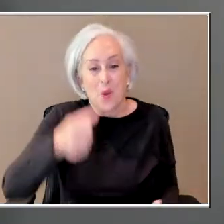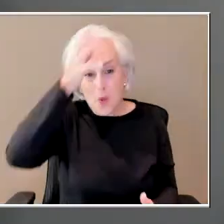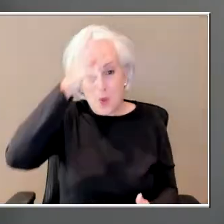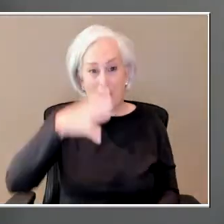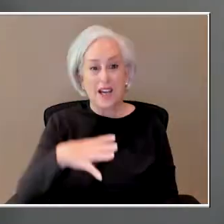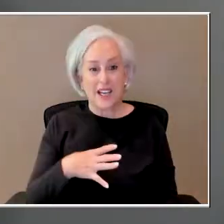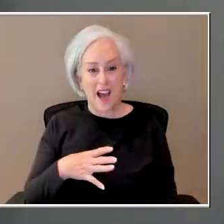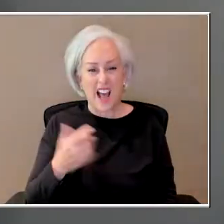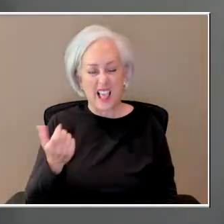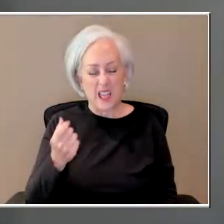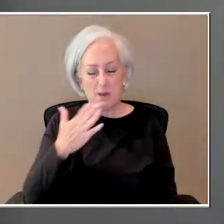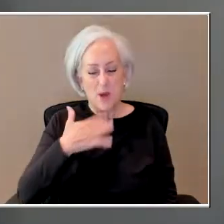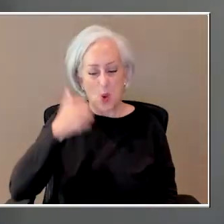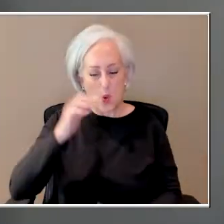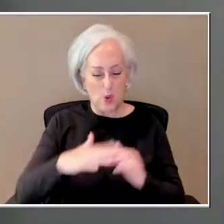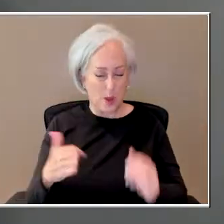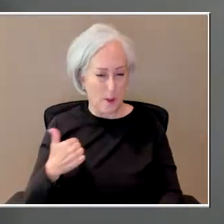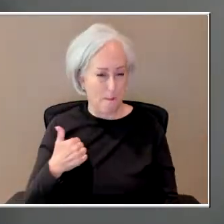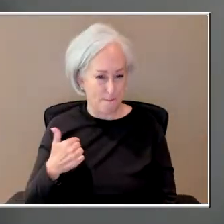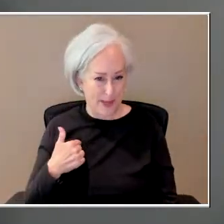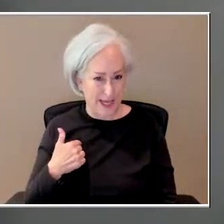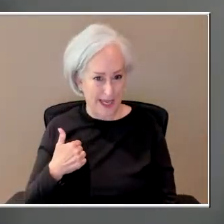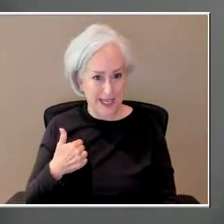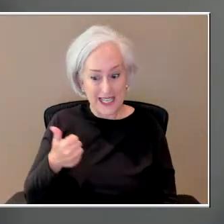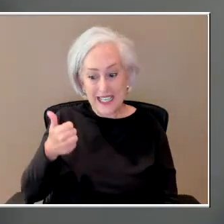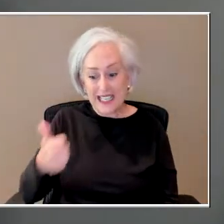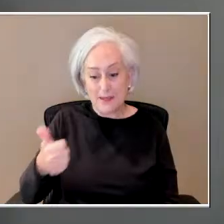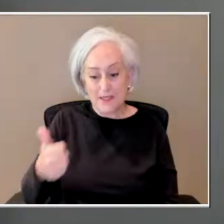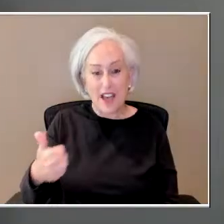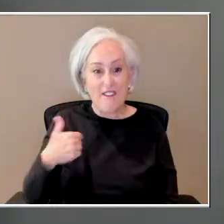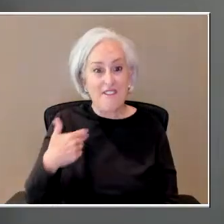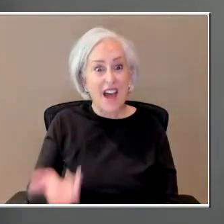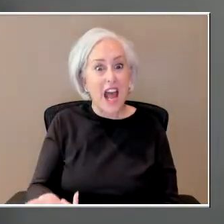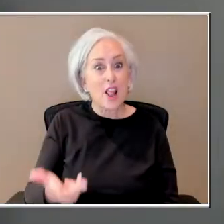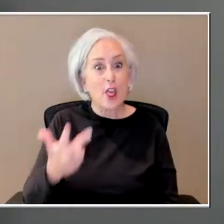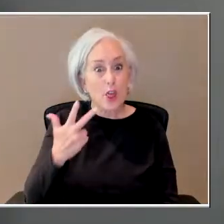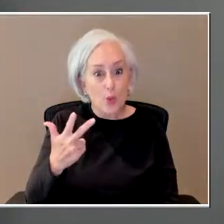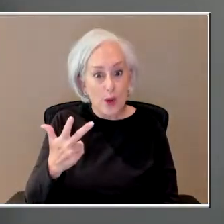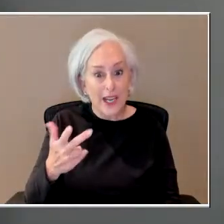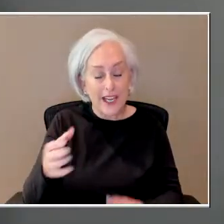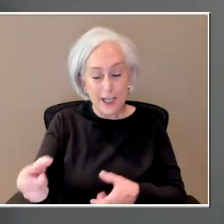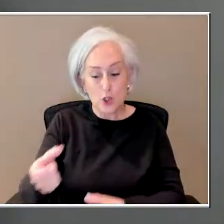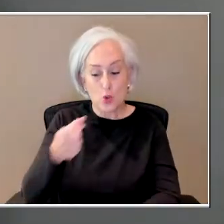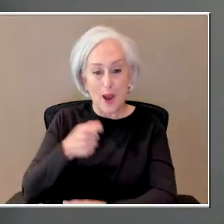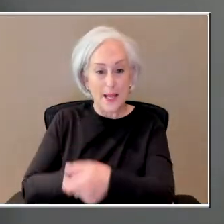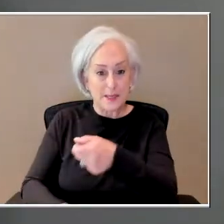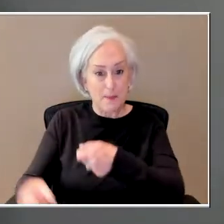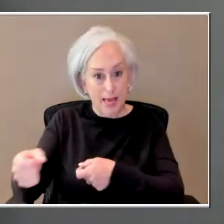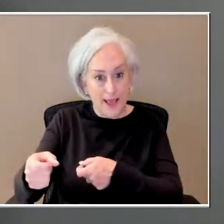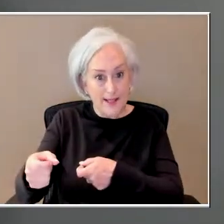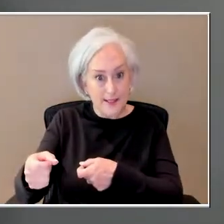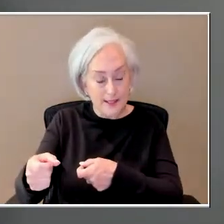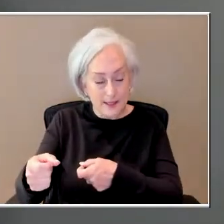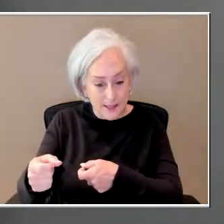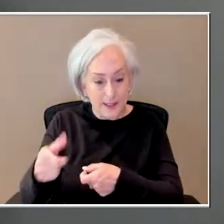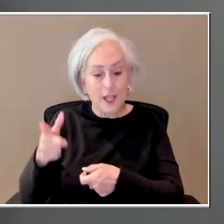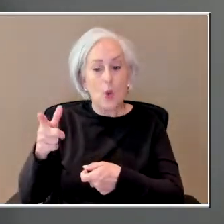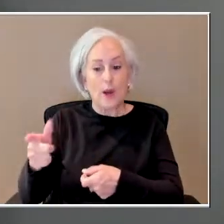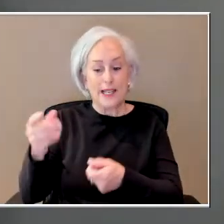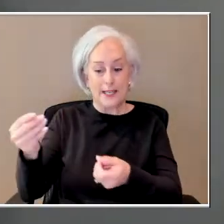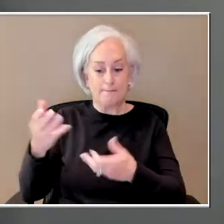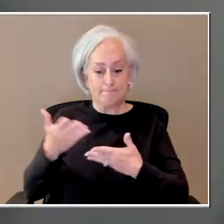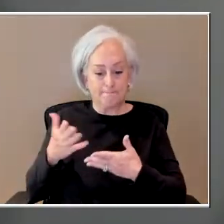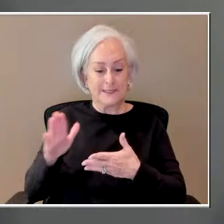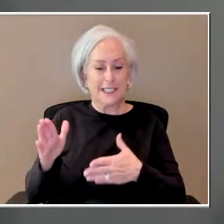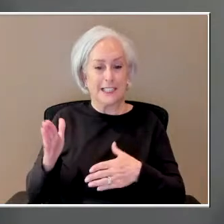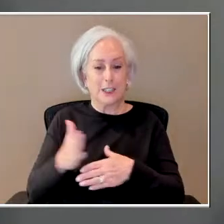he's a little bit older than I am, and he's had 3 transplants in his life. And when he shares his story about what he